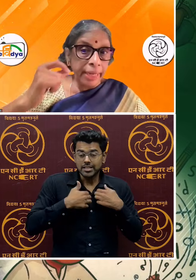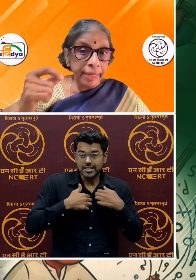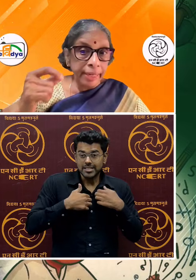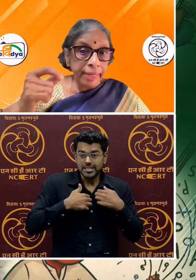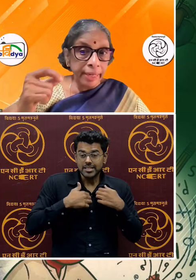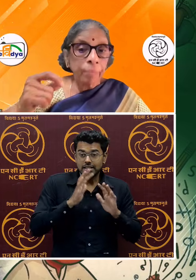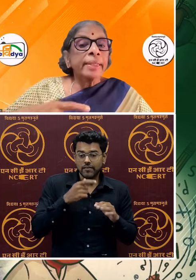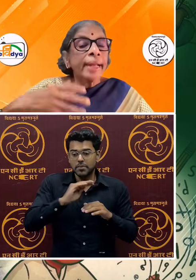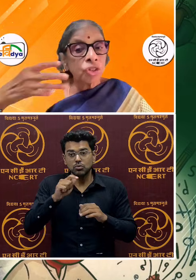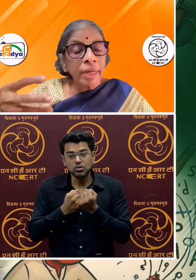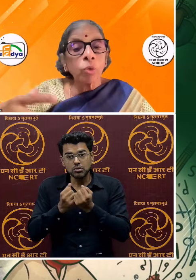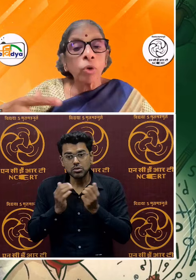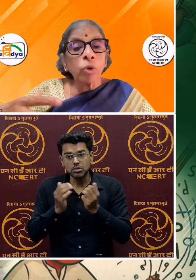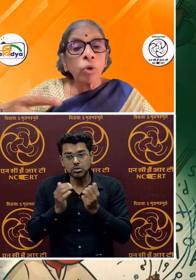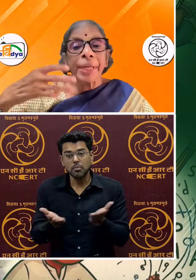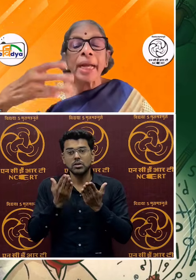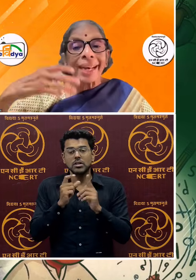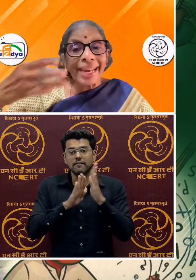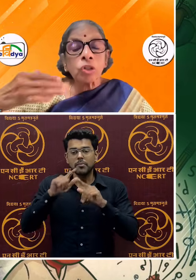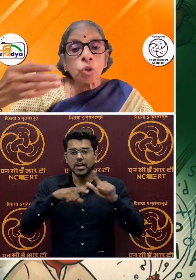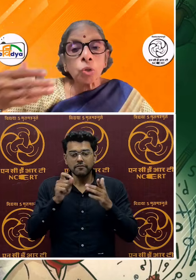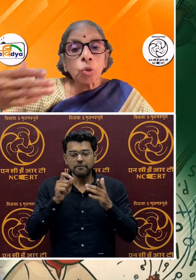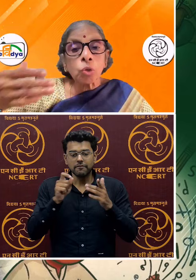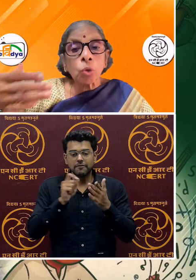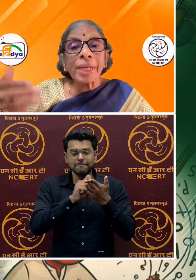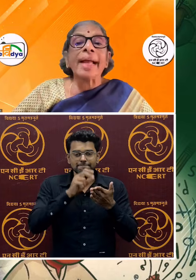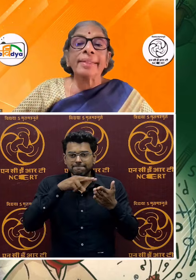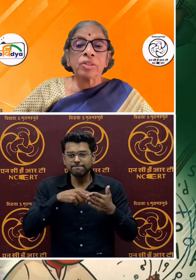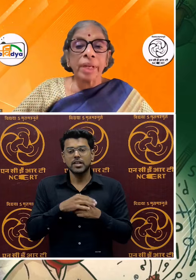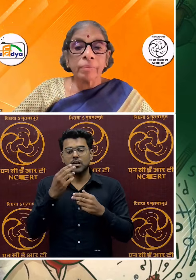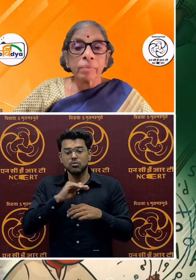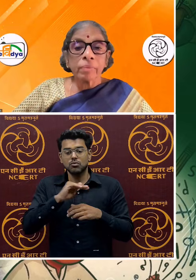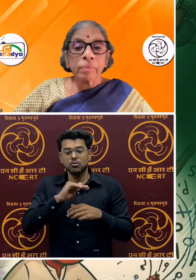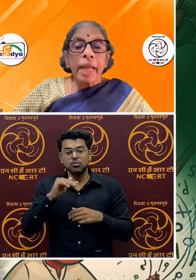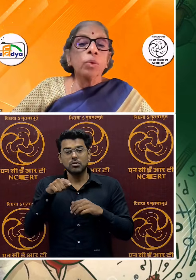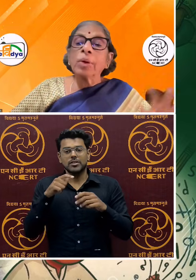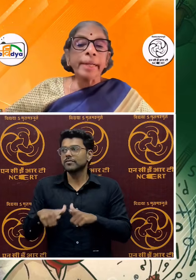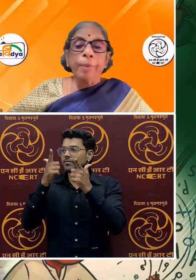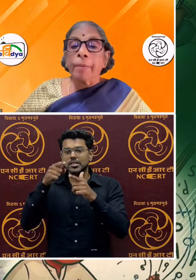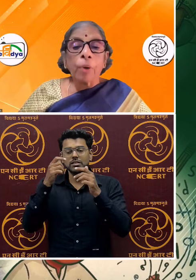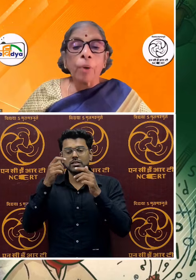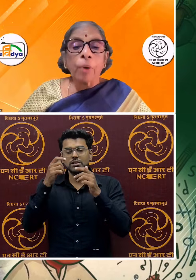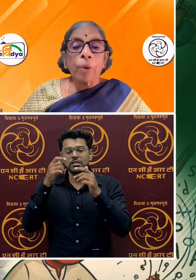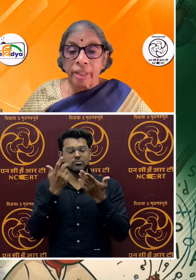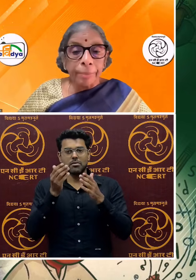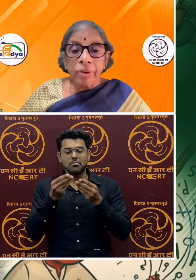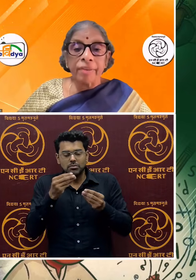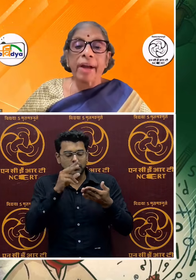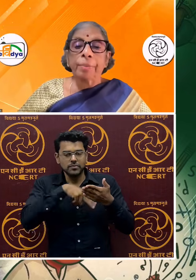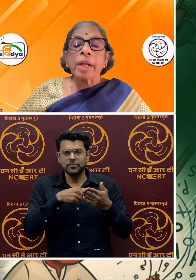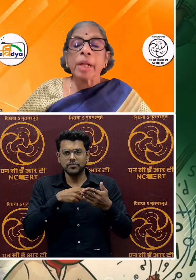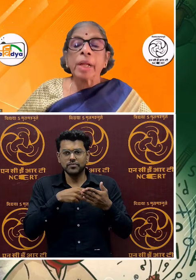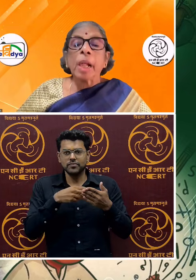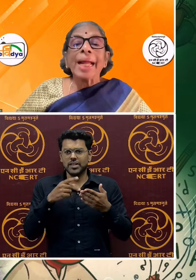language, reading. There are children who are being read to stories under the tree. You don't need a posh